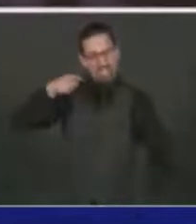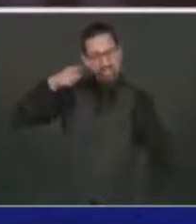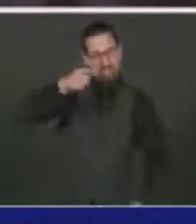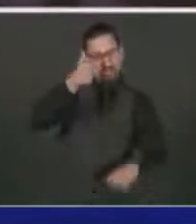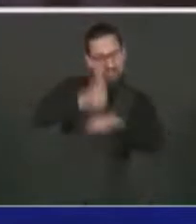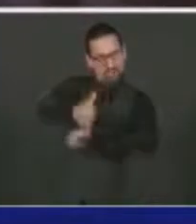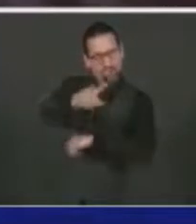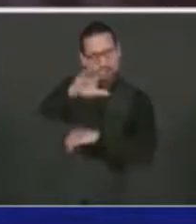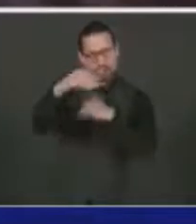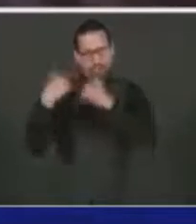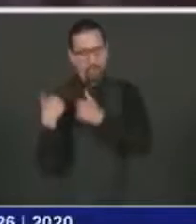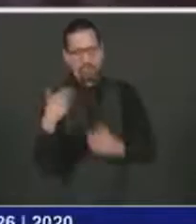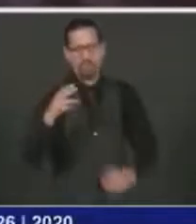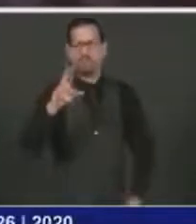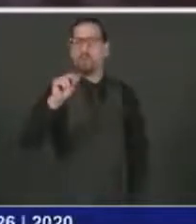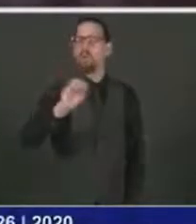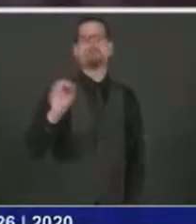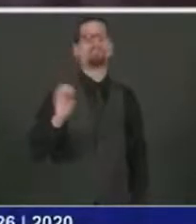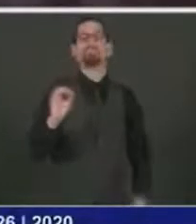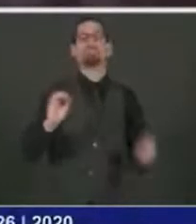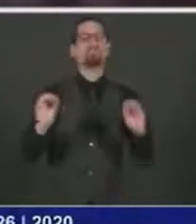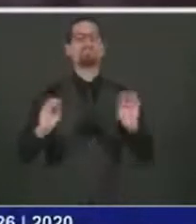all been scared to go to the doctor.